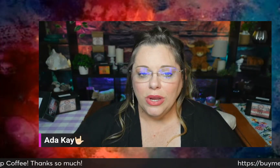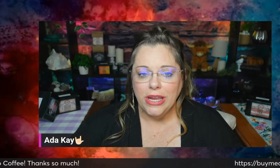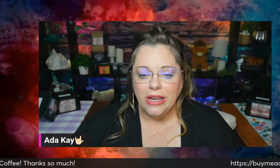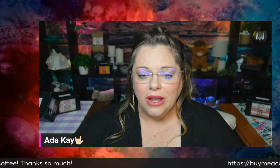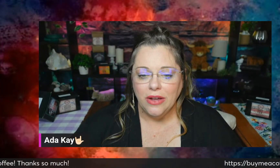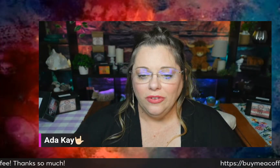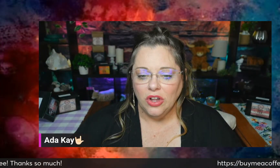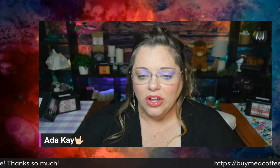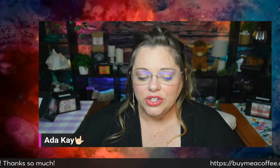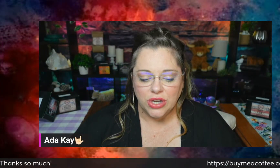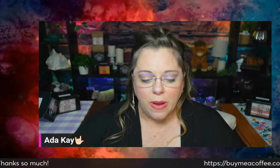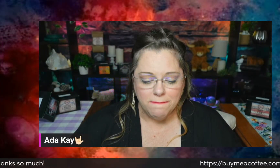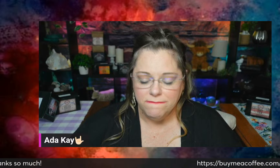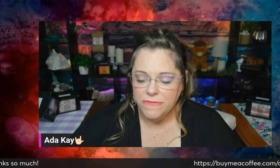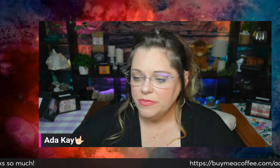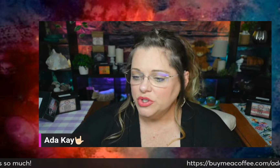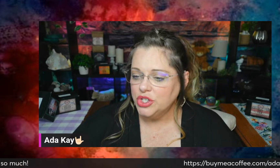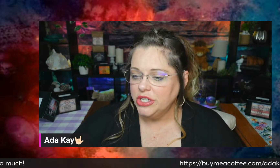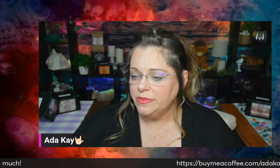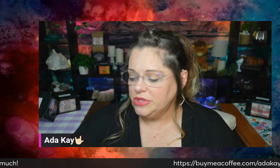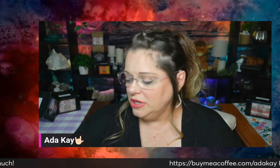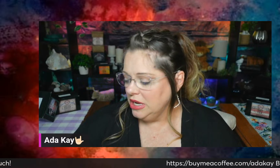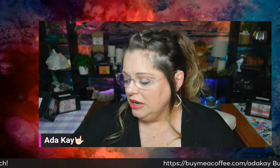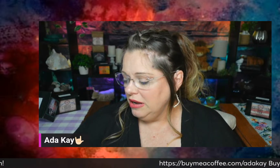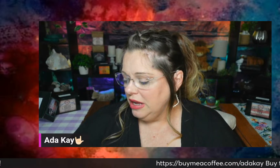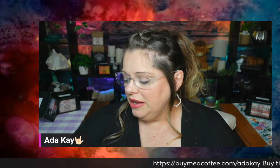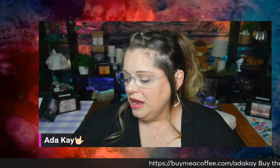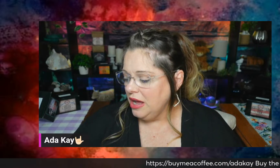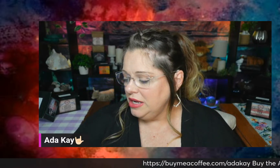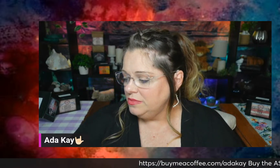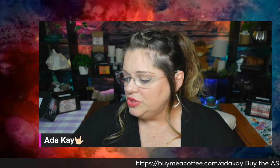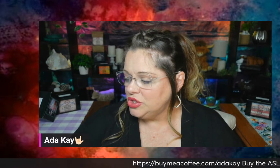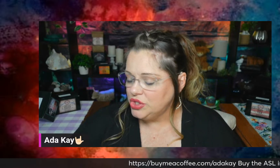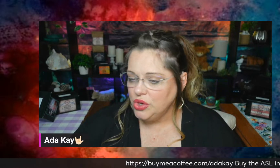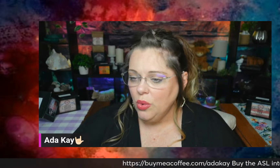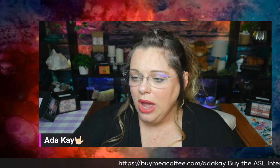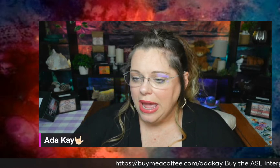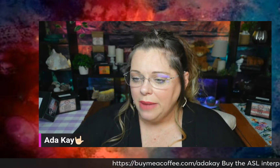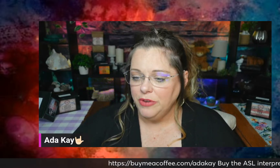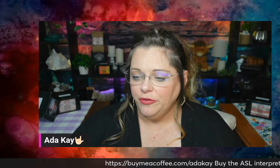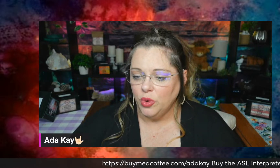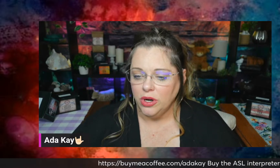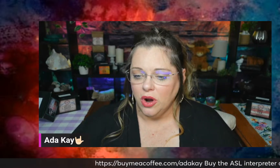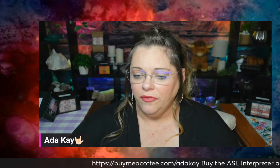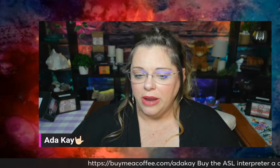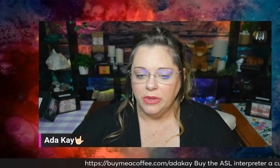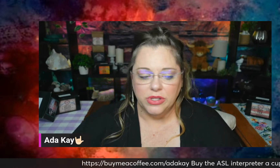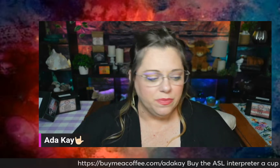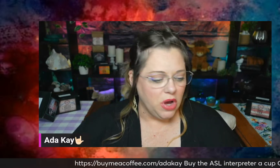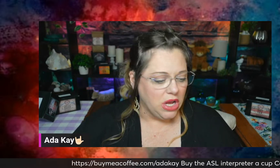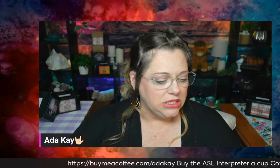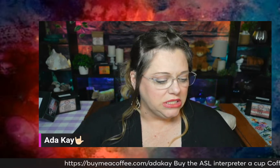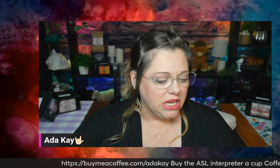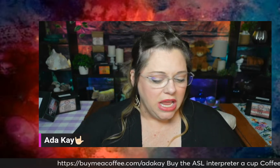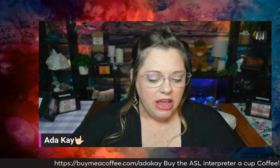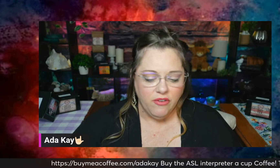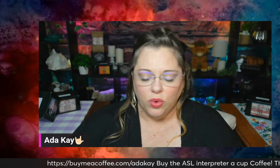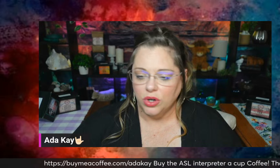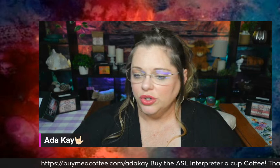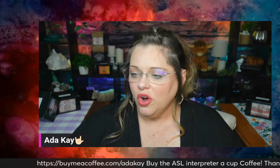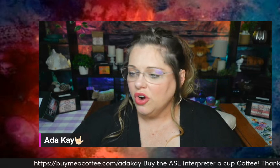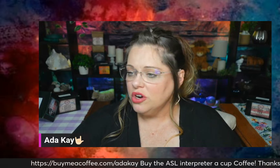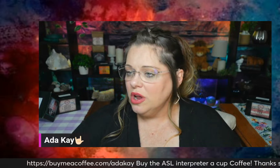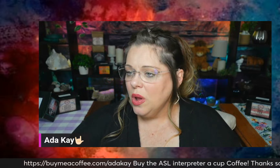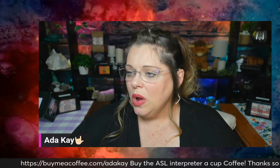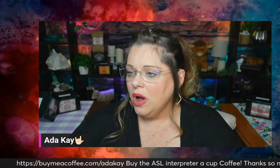So we have launched memberships, and I am so happy for it. Our fabulous mods have